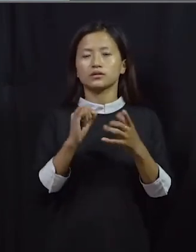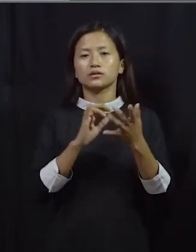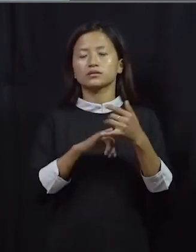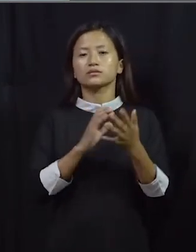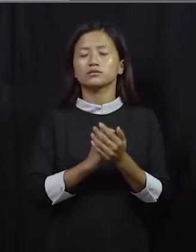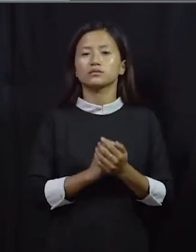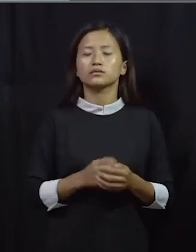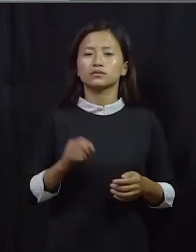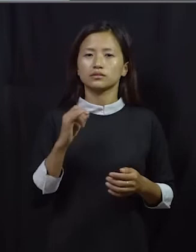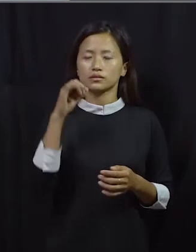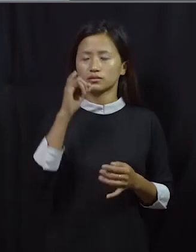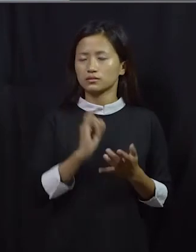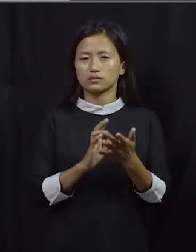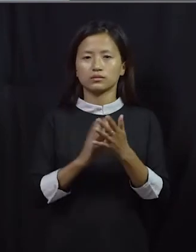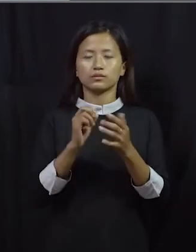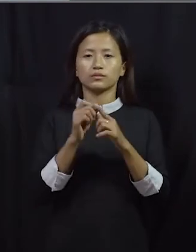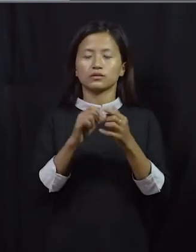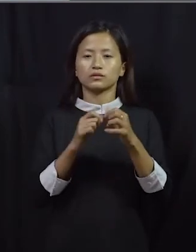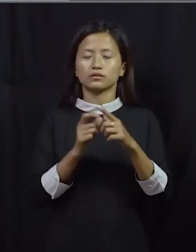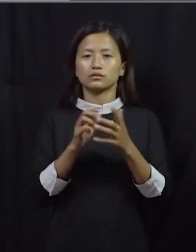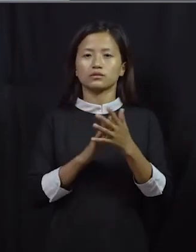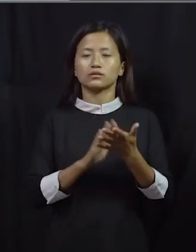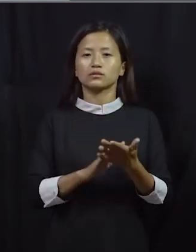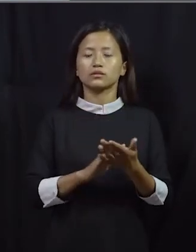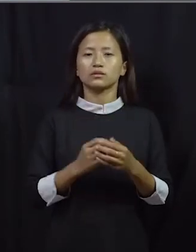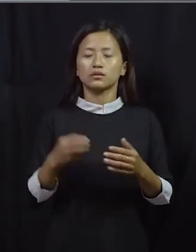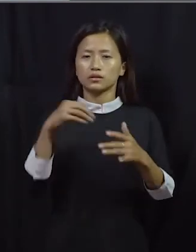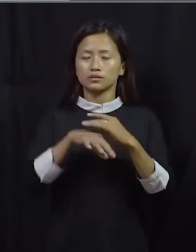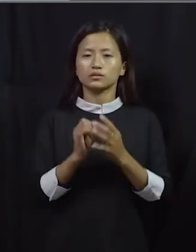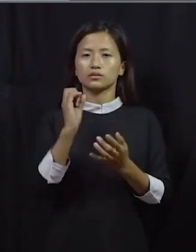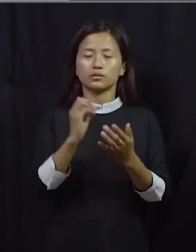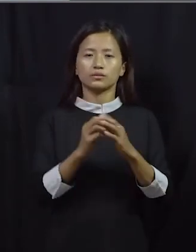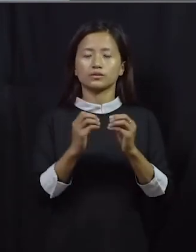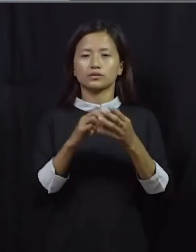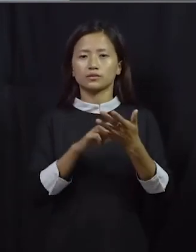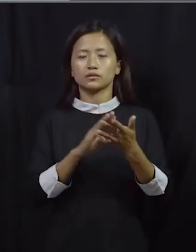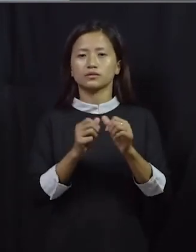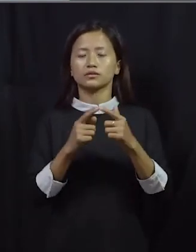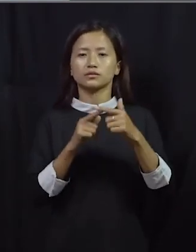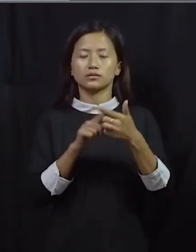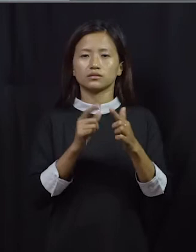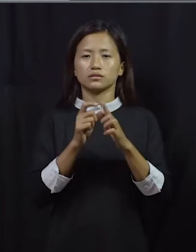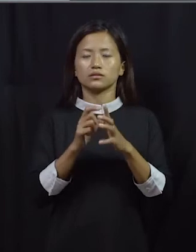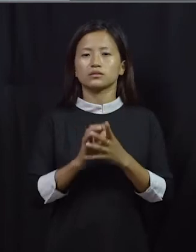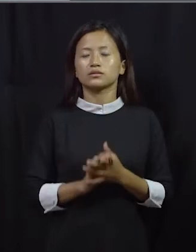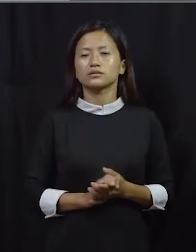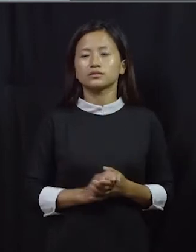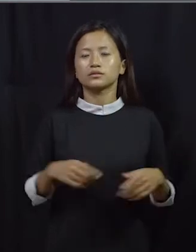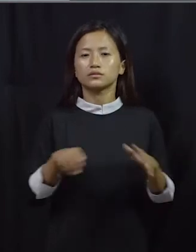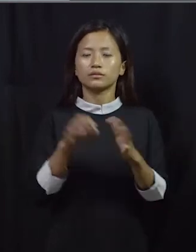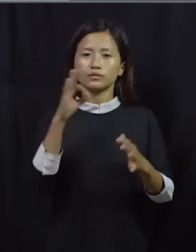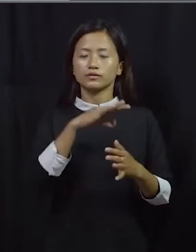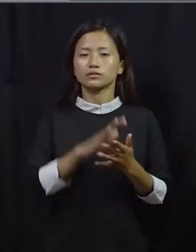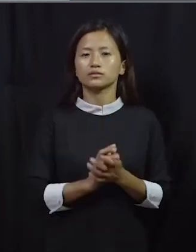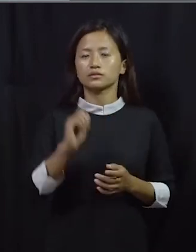on capital at 6% per annum had been omitted. The profits for the year